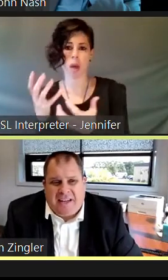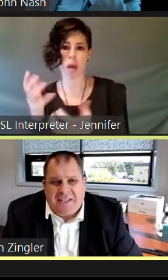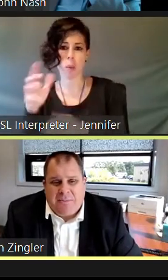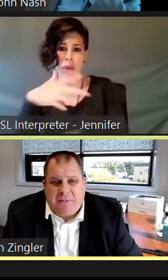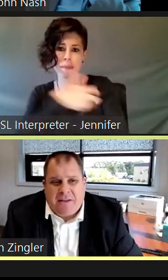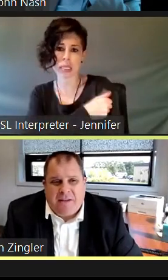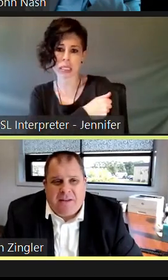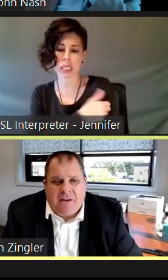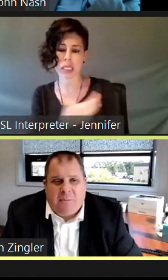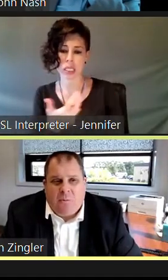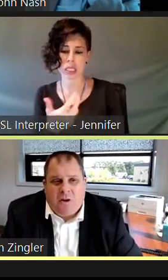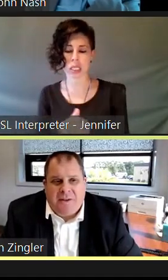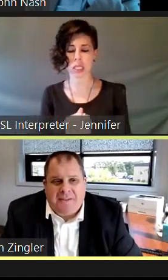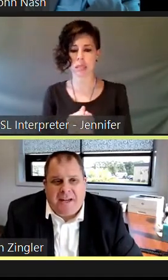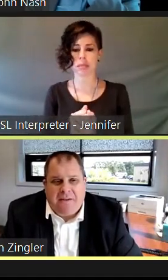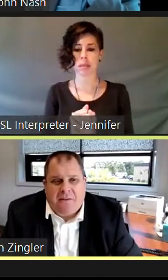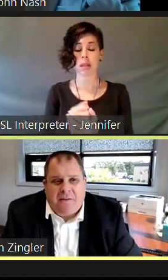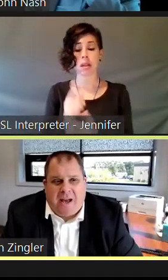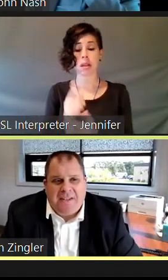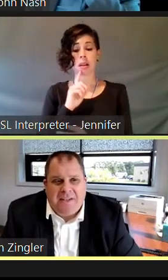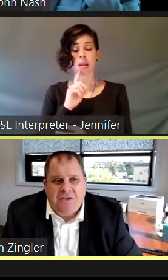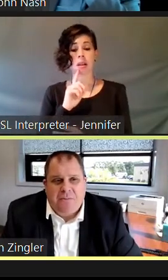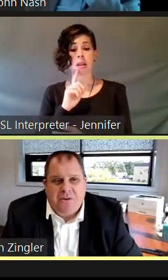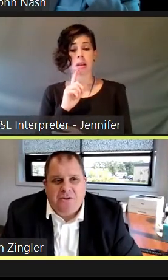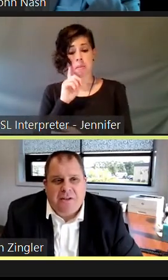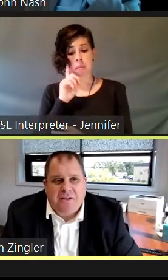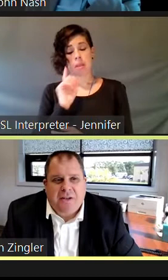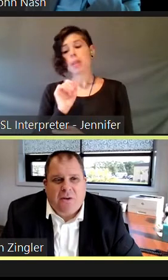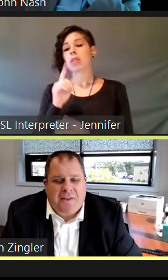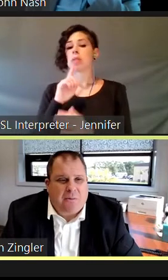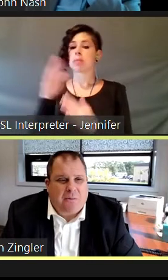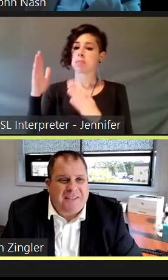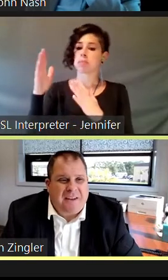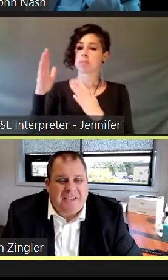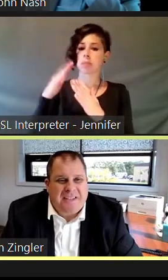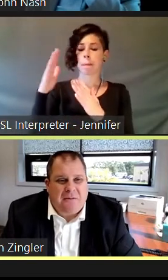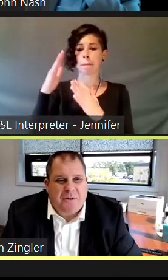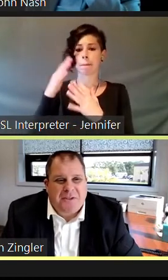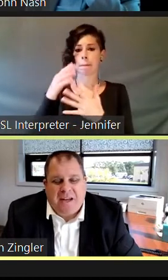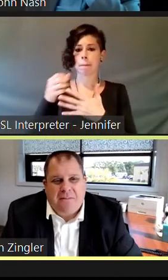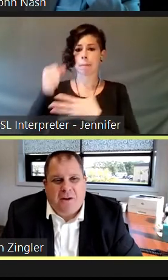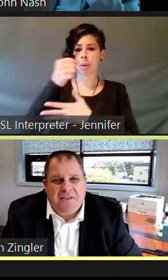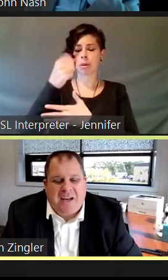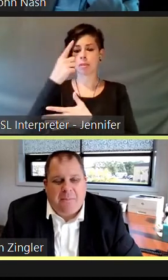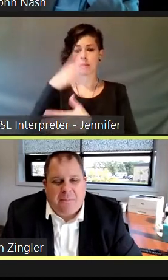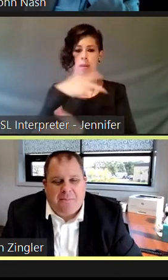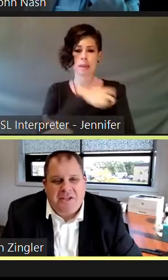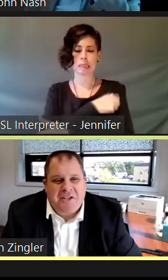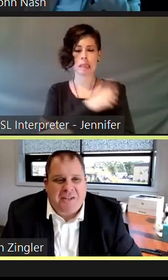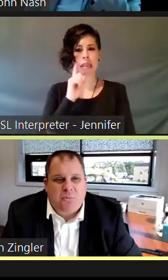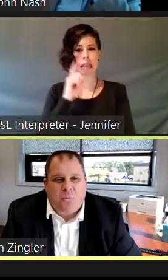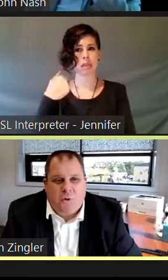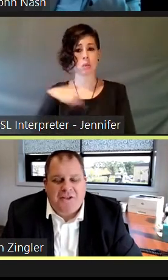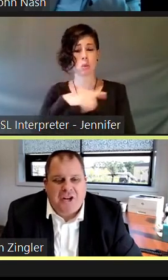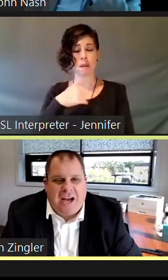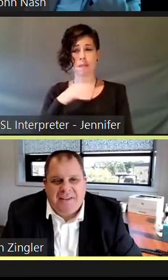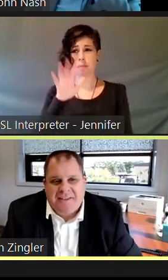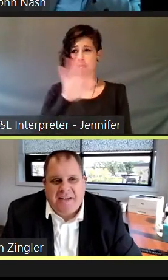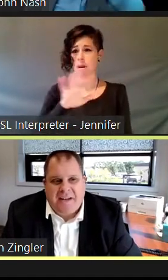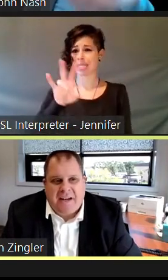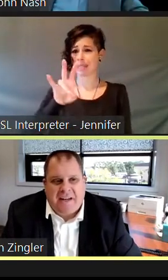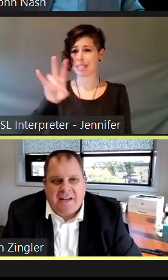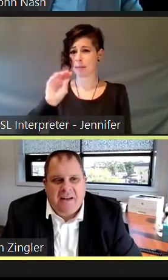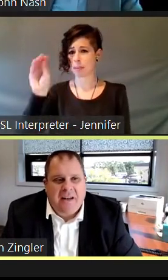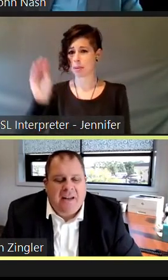think has led us to be the #1 in the state for vaccine distribution. So I think we're at 77% for our entire population, at least one shot in the